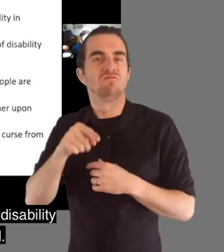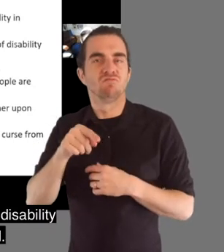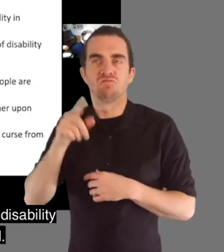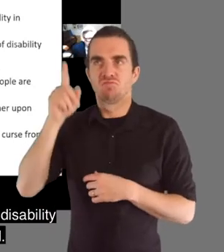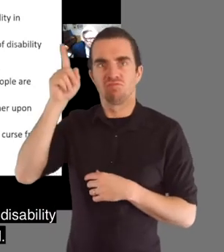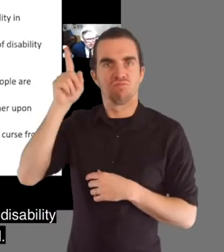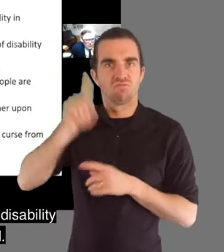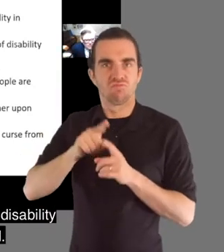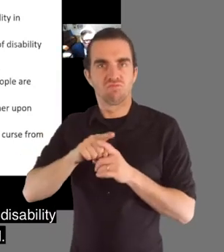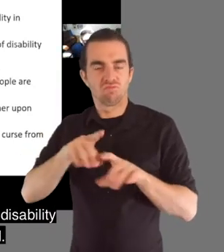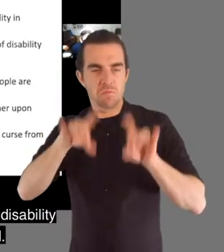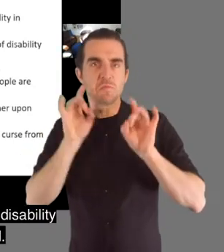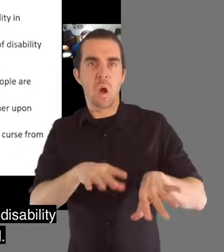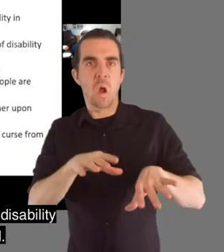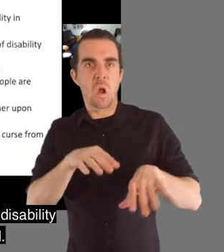it's a curse from God.